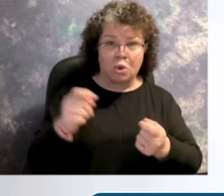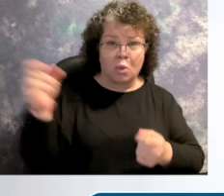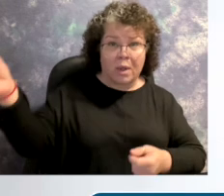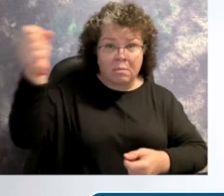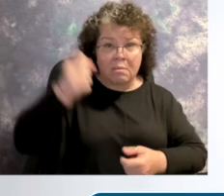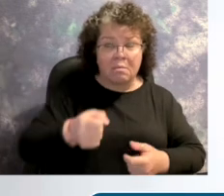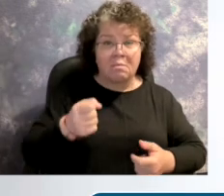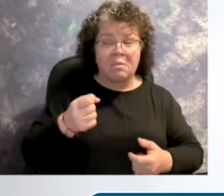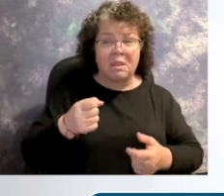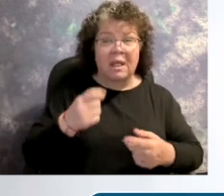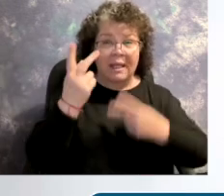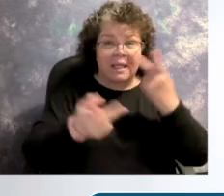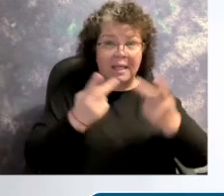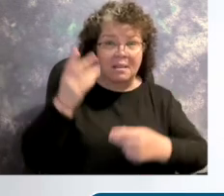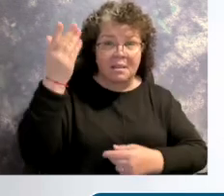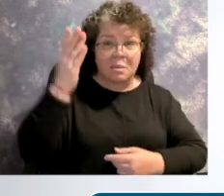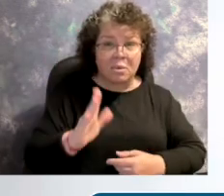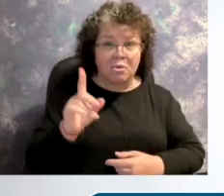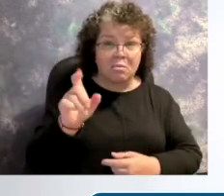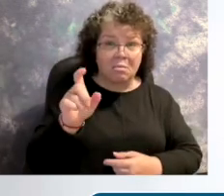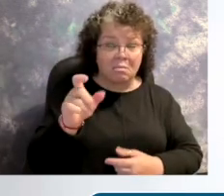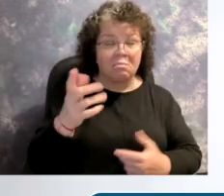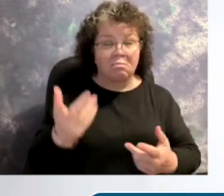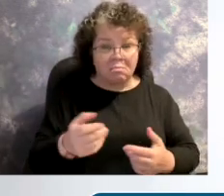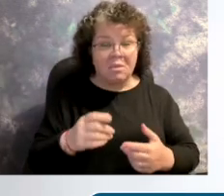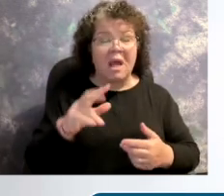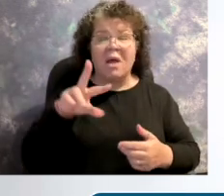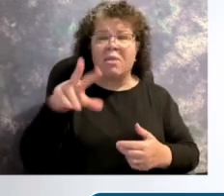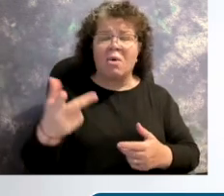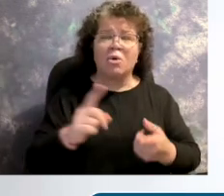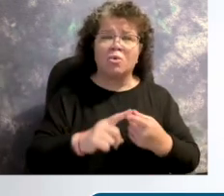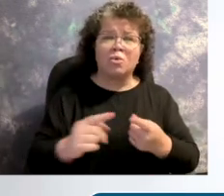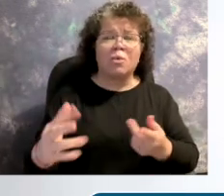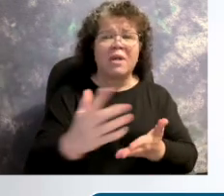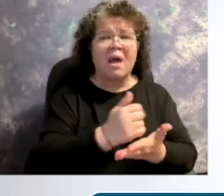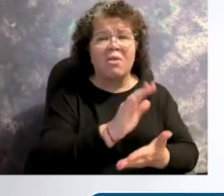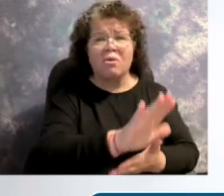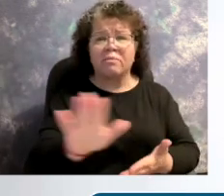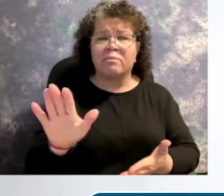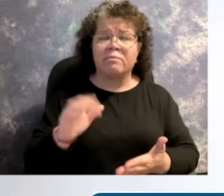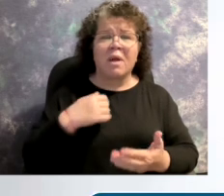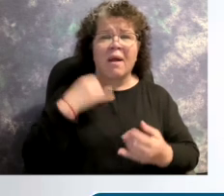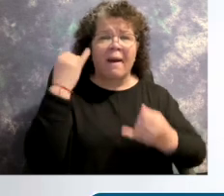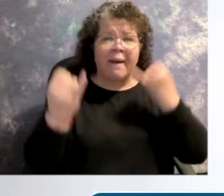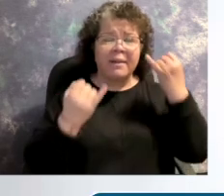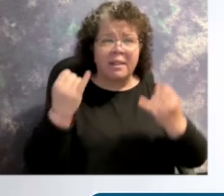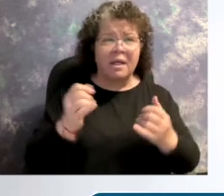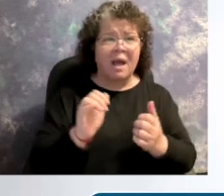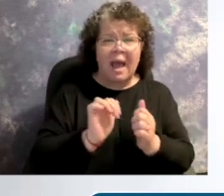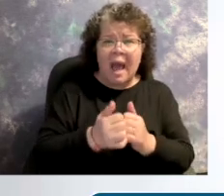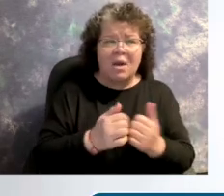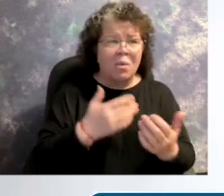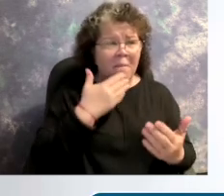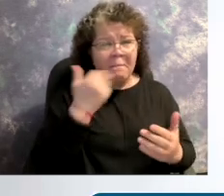speakers. And 3, to gather ideas for how we might better advertise our meetings,